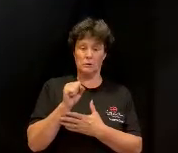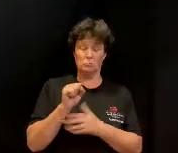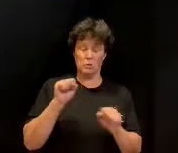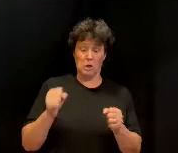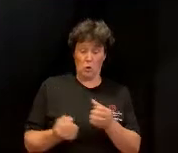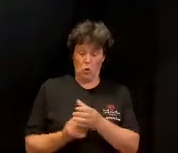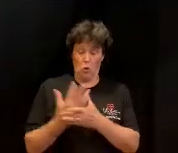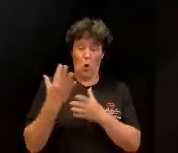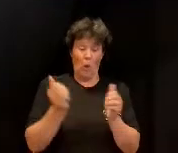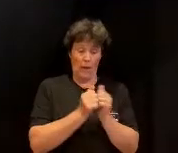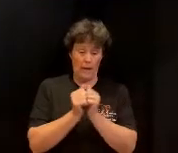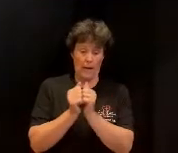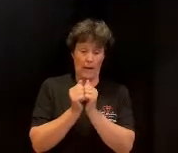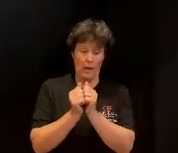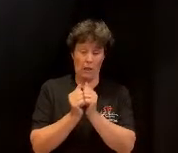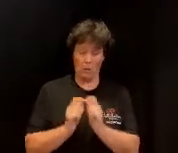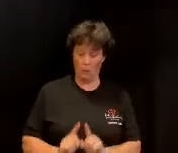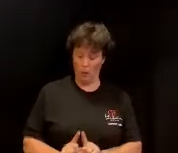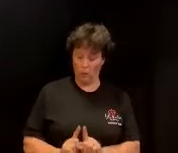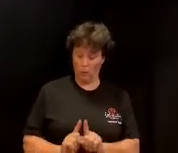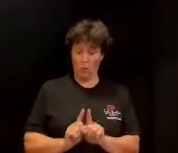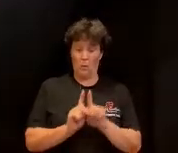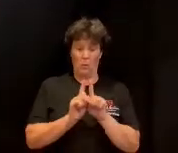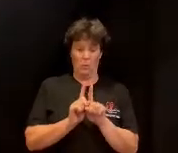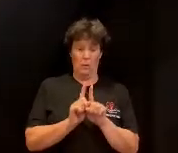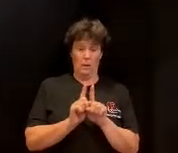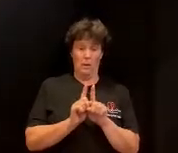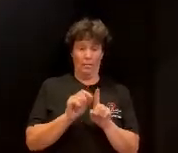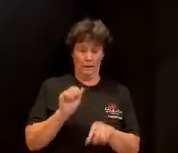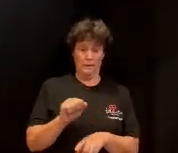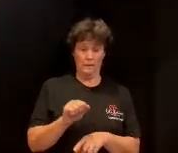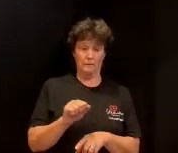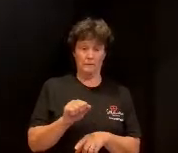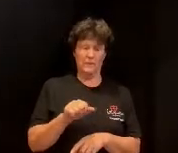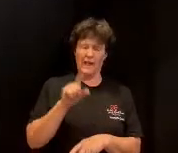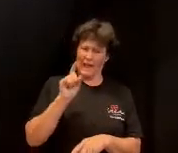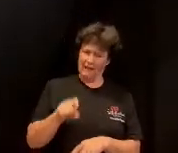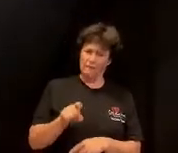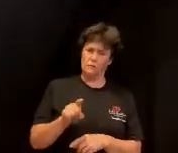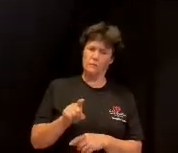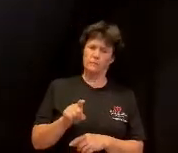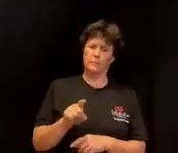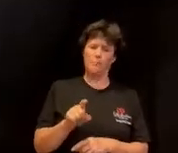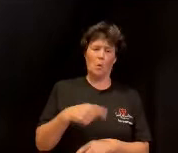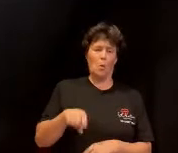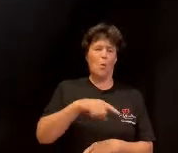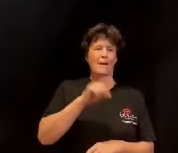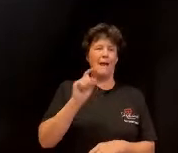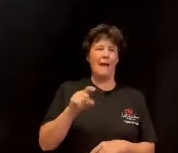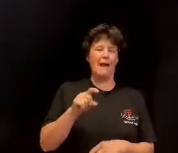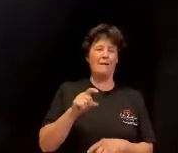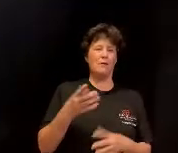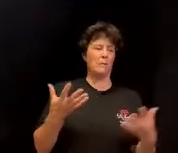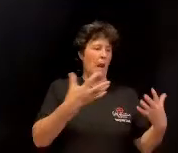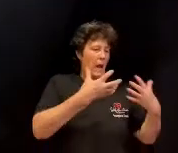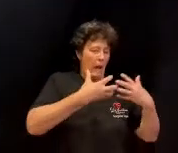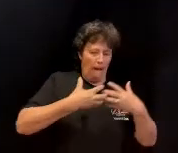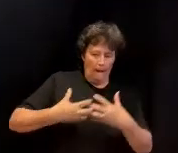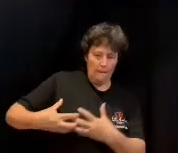The wheat and the tares grow together. It has to. We have to be mixed in with this